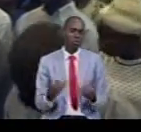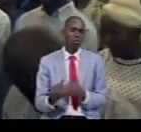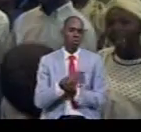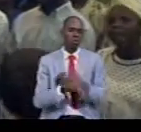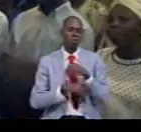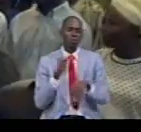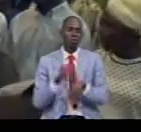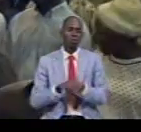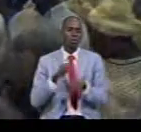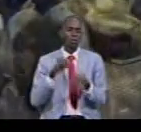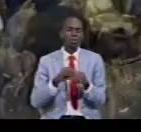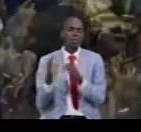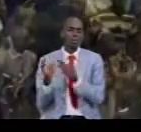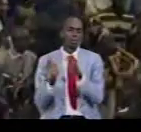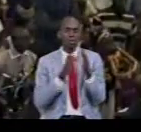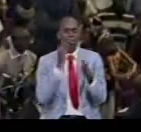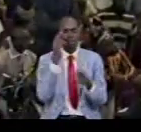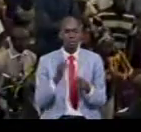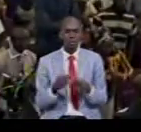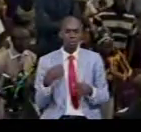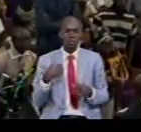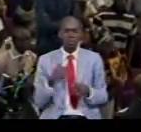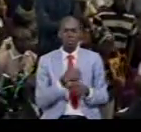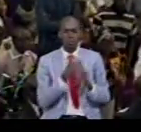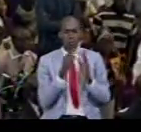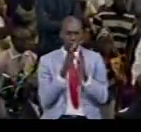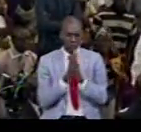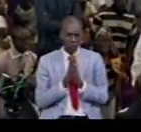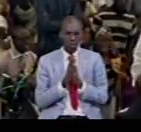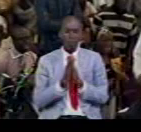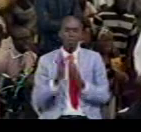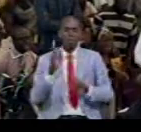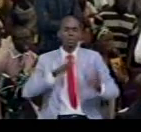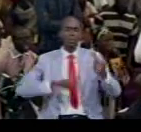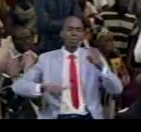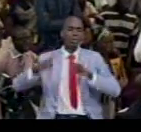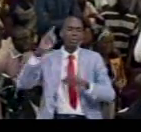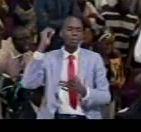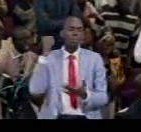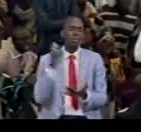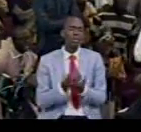pray. Let the church of God say amen.